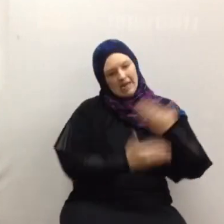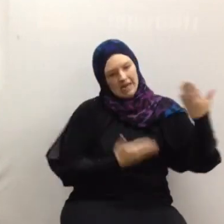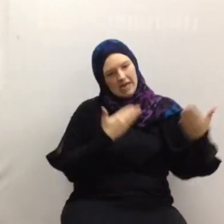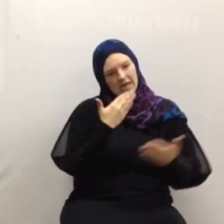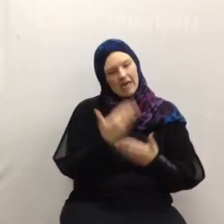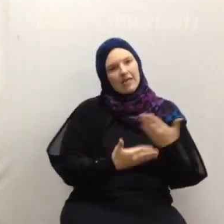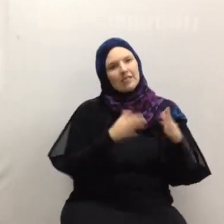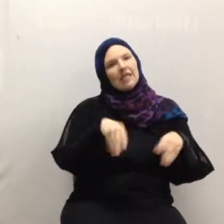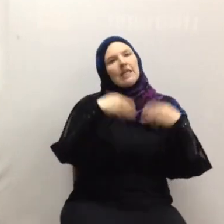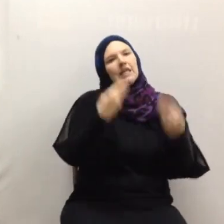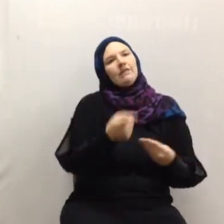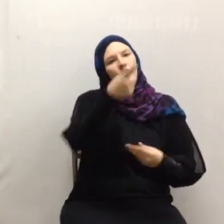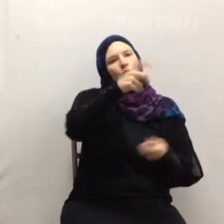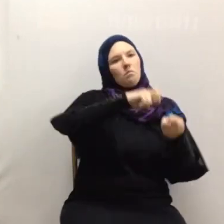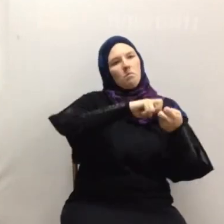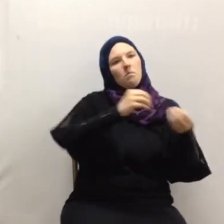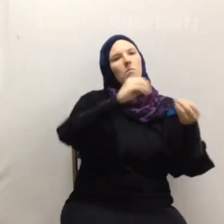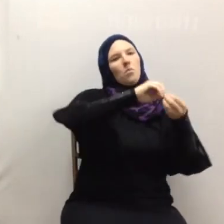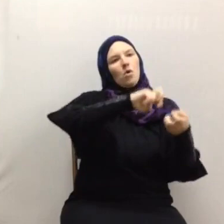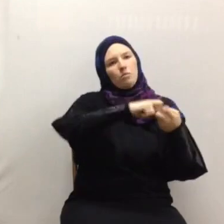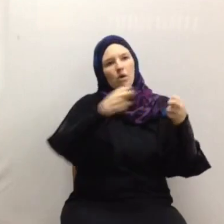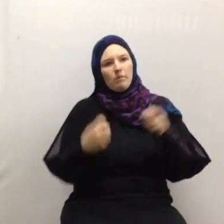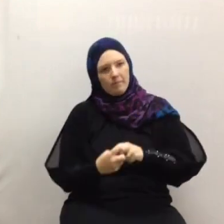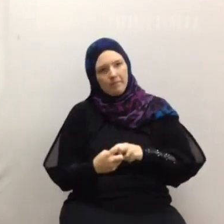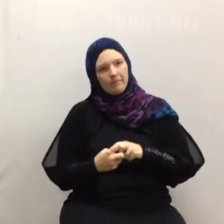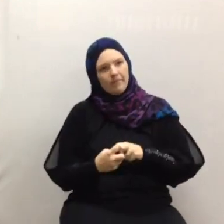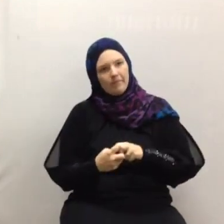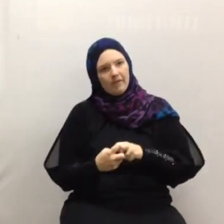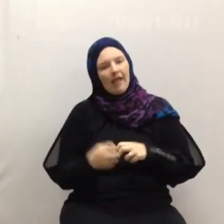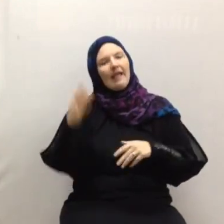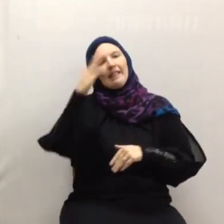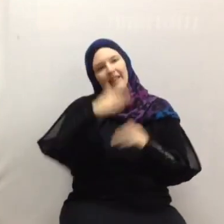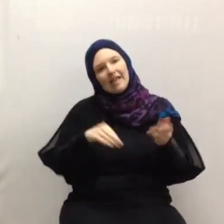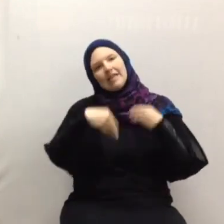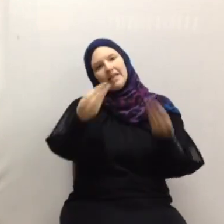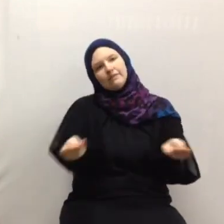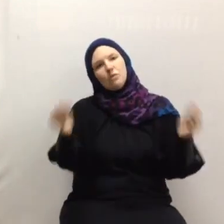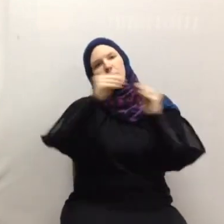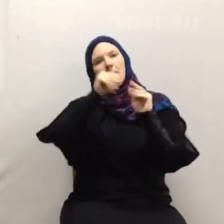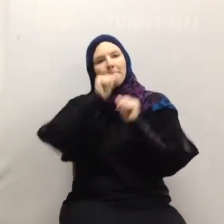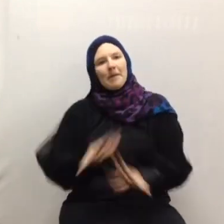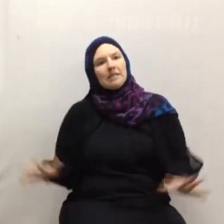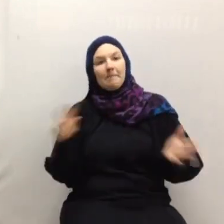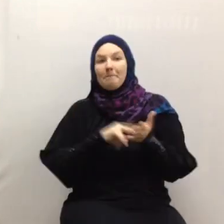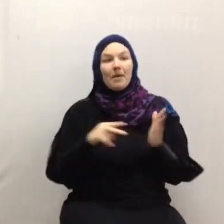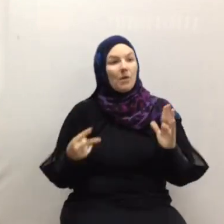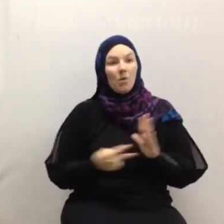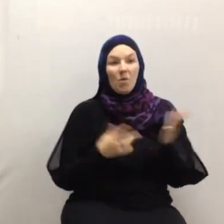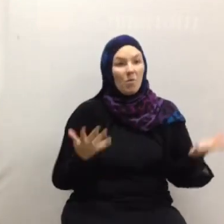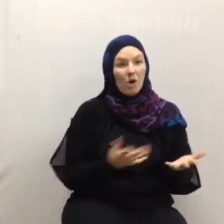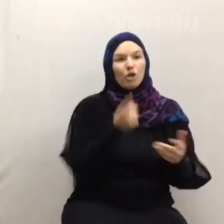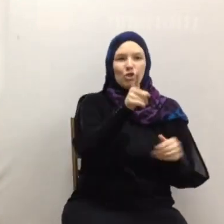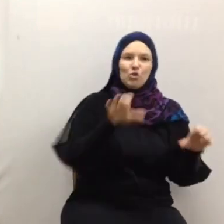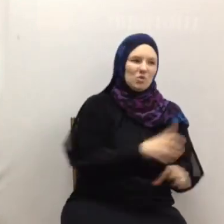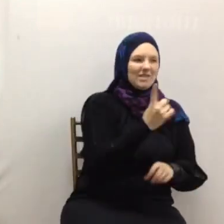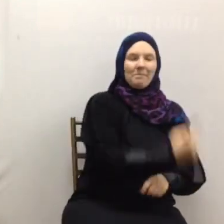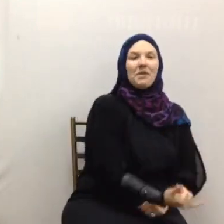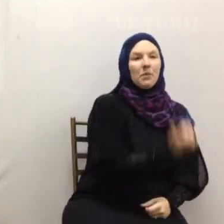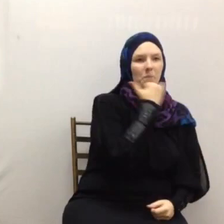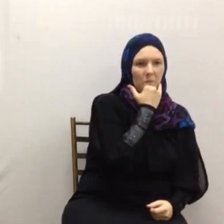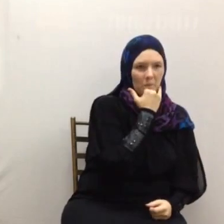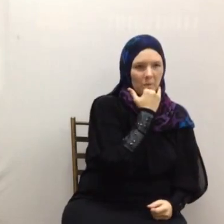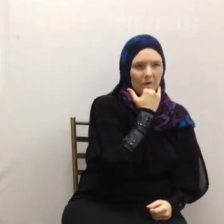than they earn you more blessings. It means you are doing something wrong, and